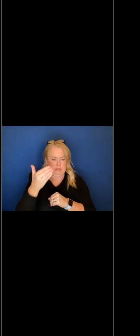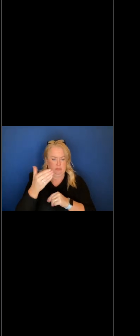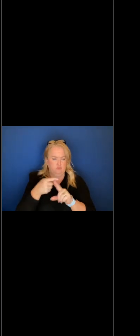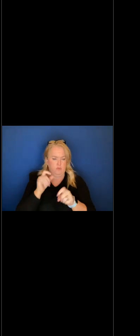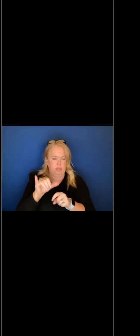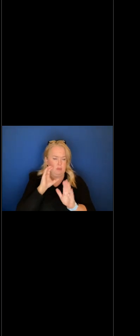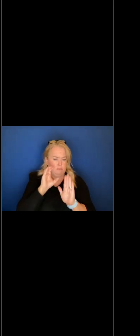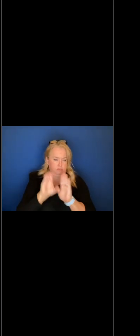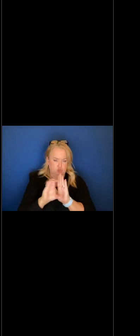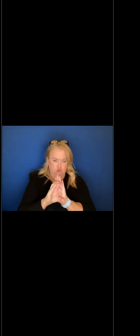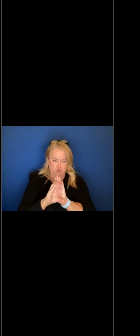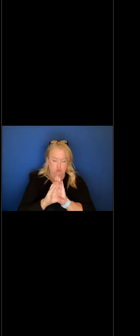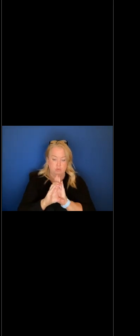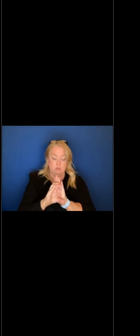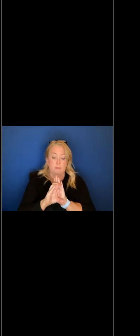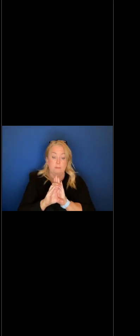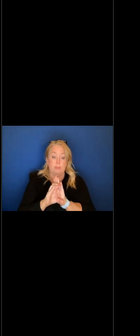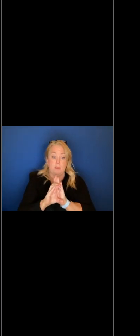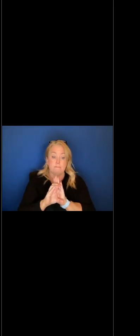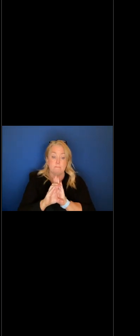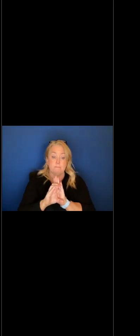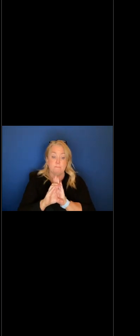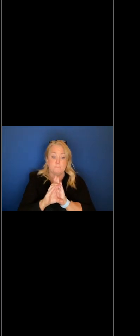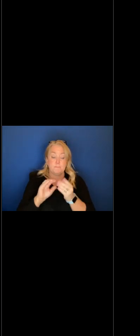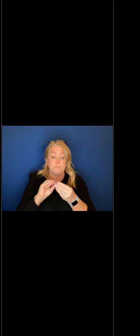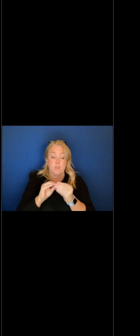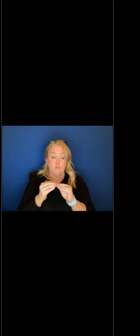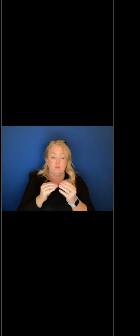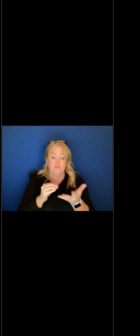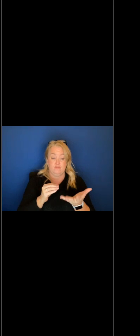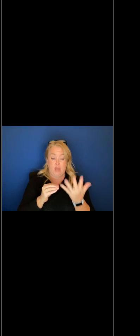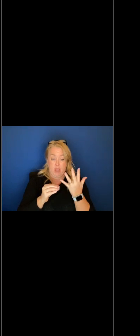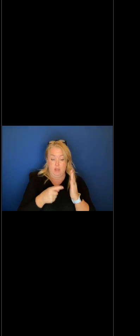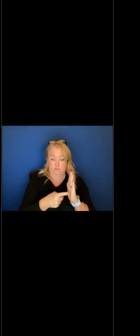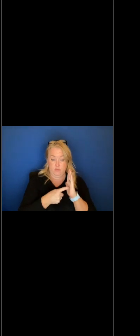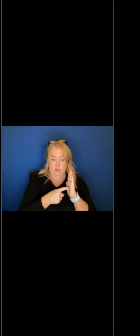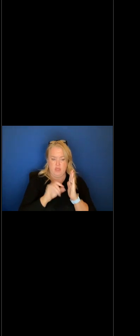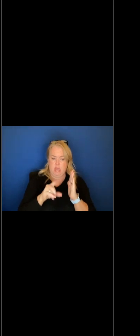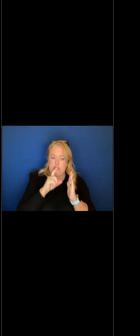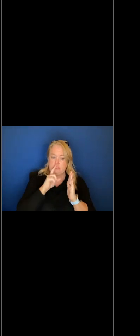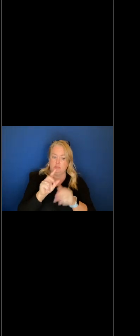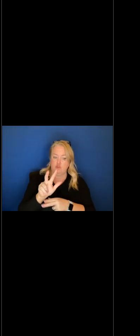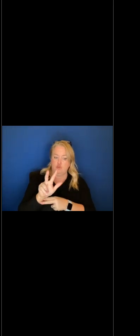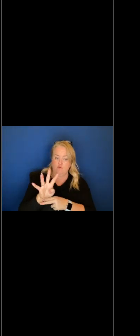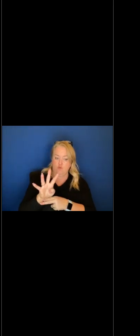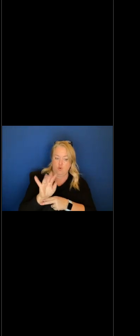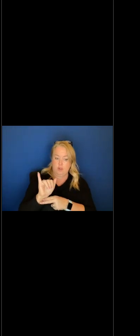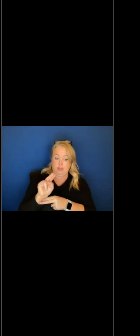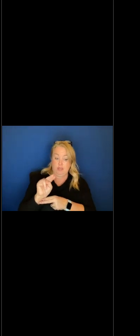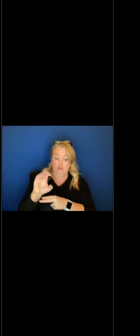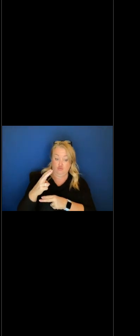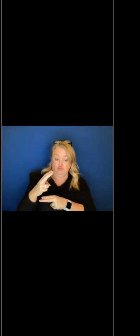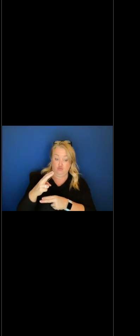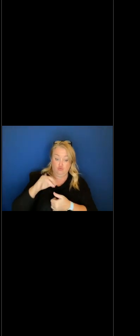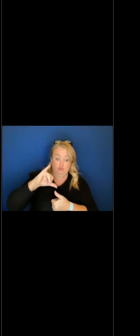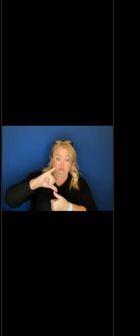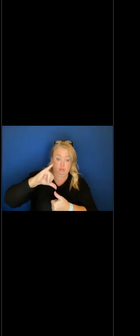figure C of the guidelines under requirement 5 that there is a 34-inch